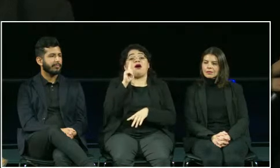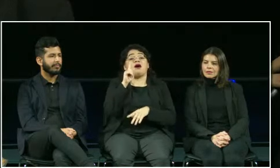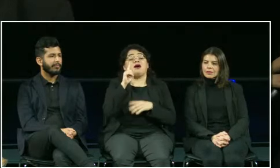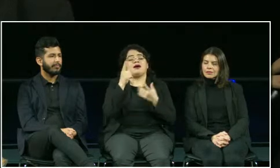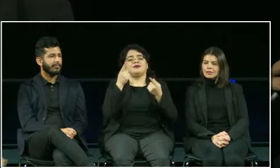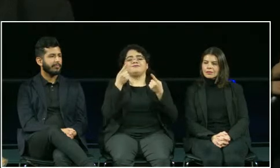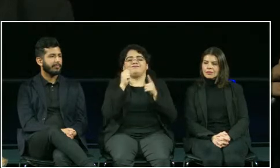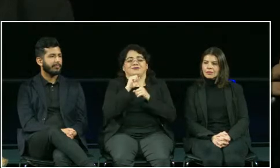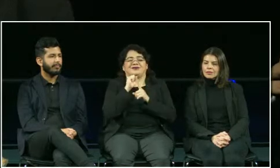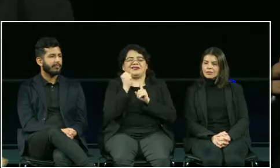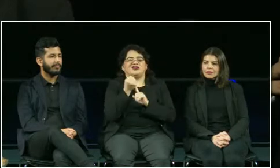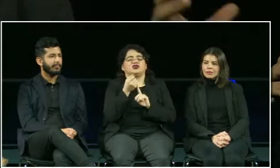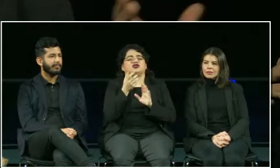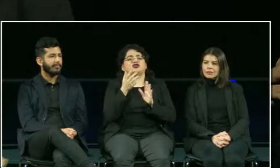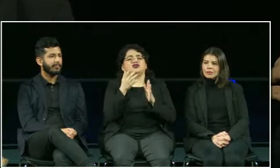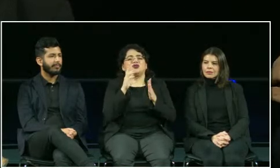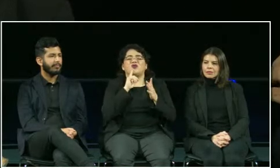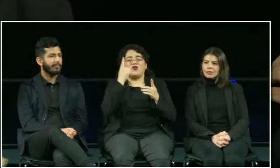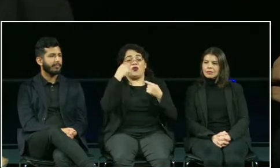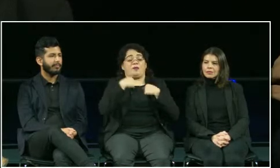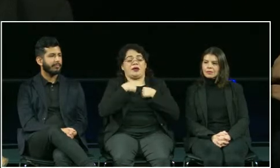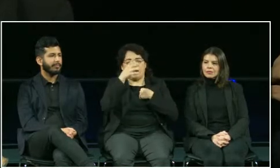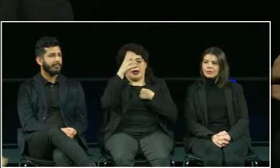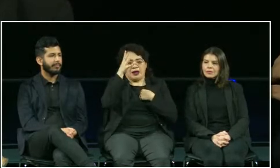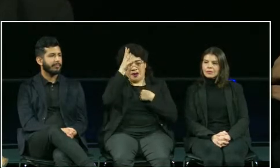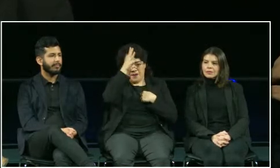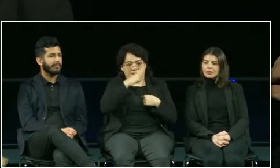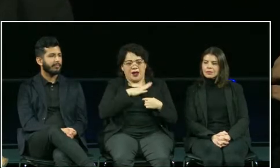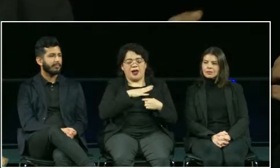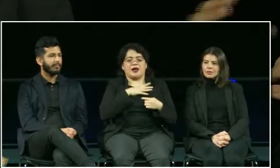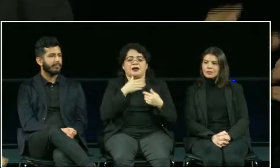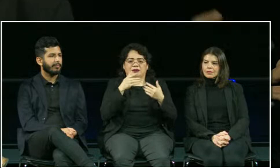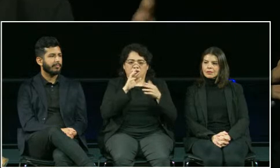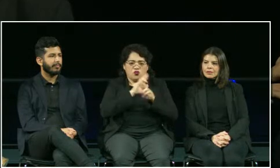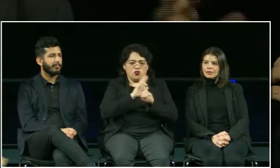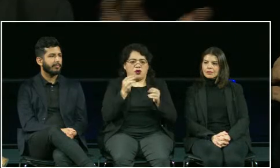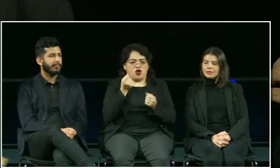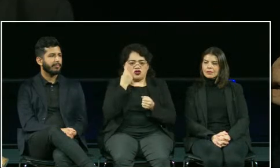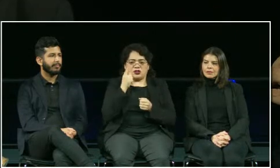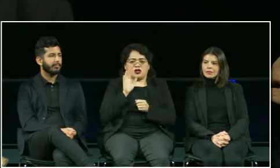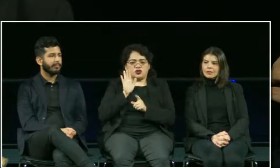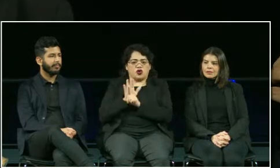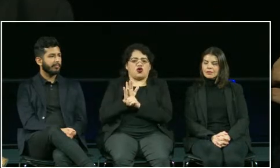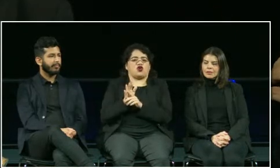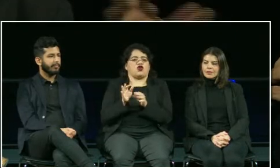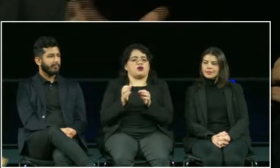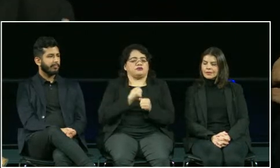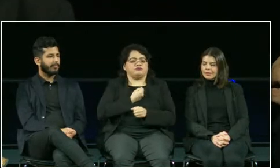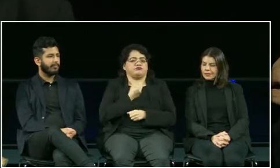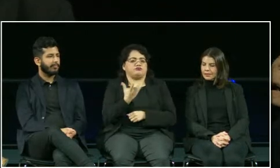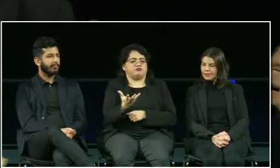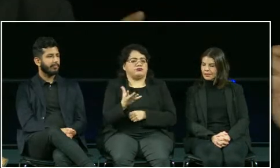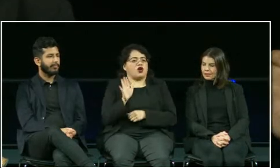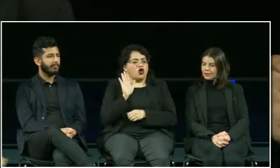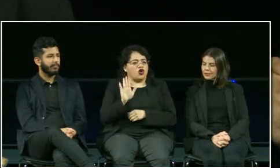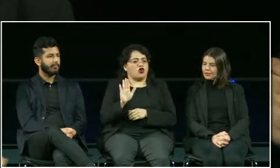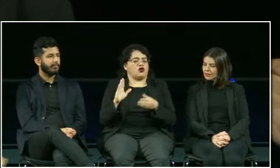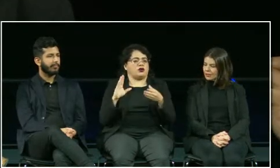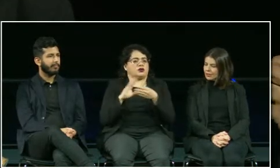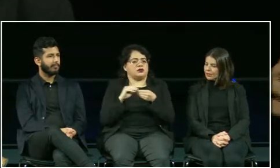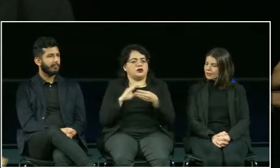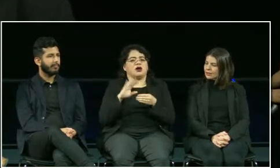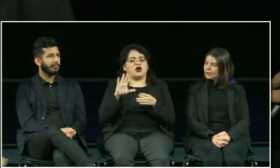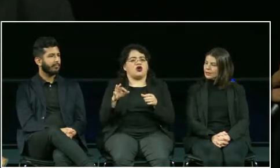man understand that she has a red luggage. So by audience understanding this and being very close, so they're very